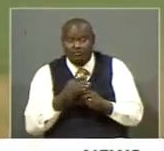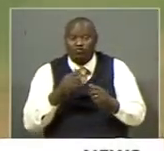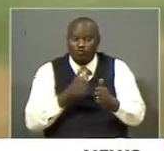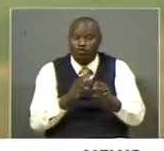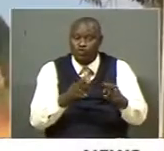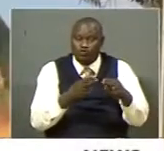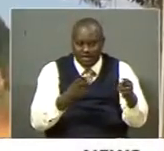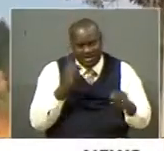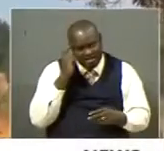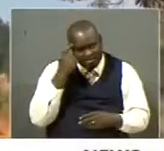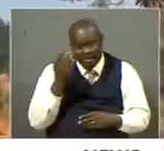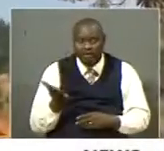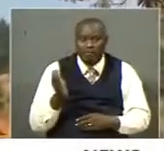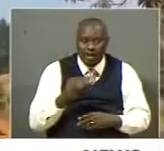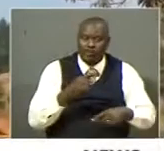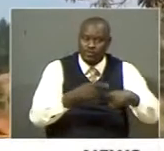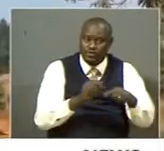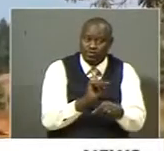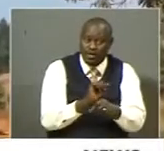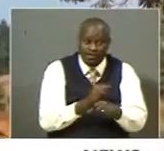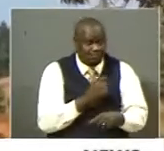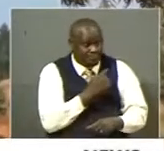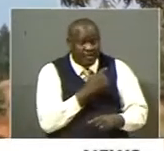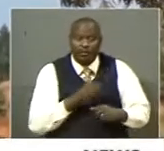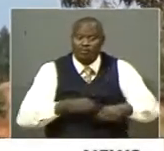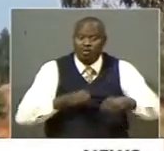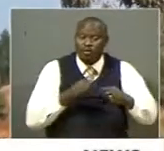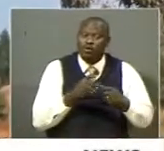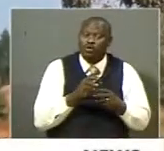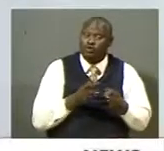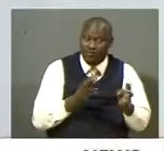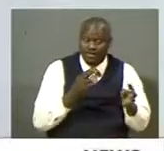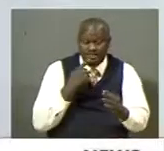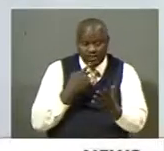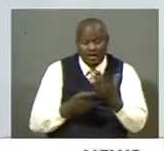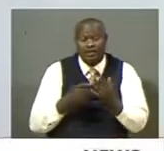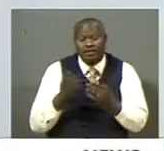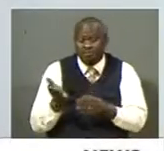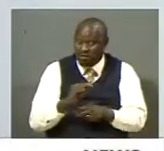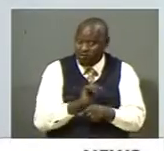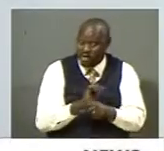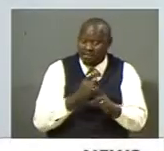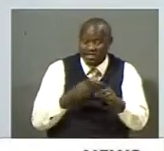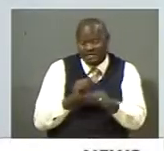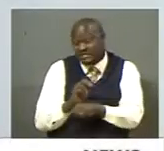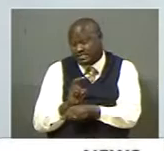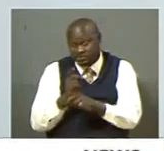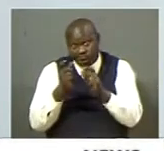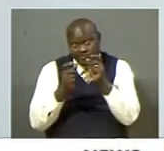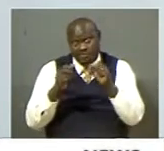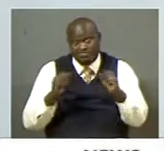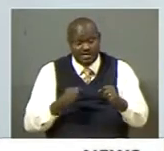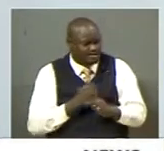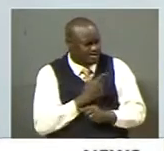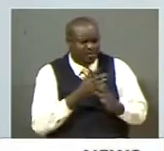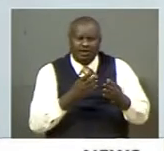these projects. Kajina says this move will not, however, undermine their mandate. No, it shouldn't, because we have signed